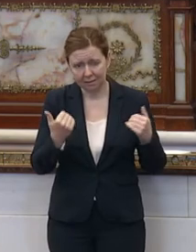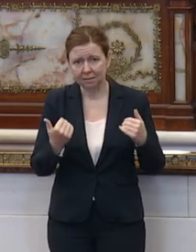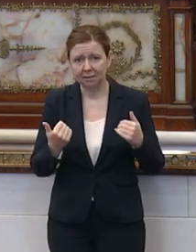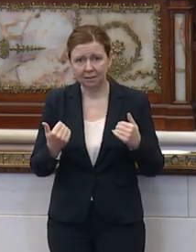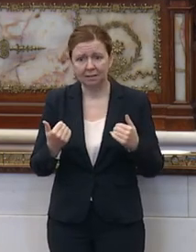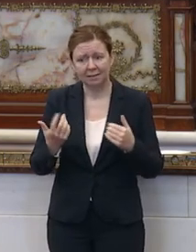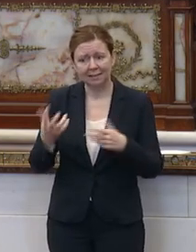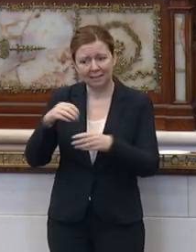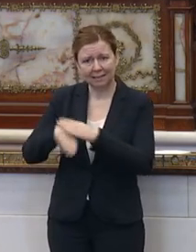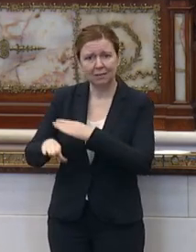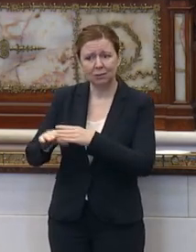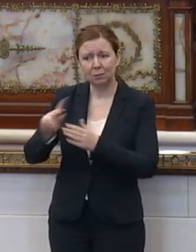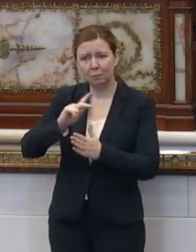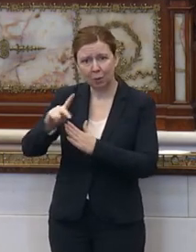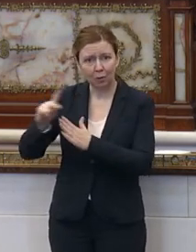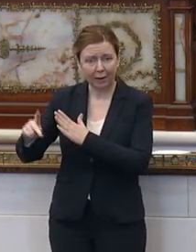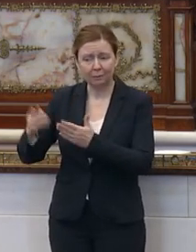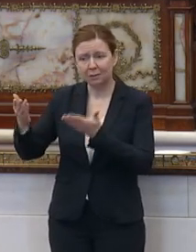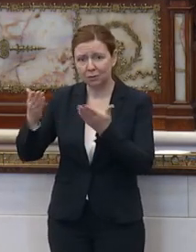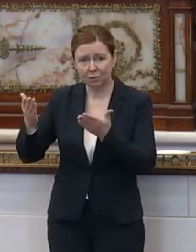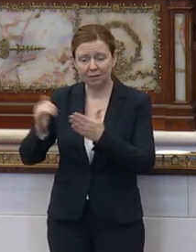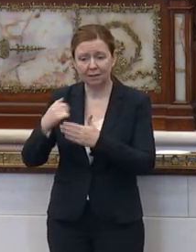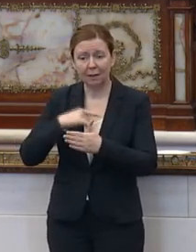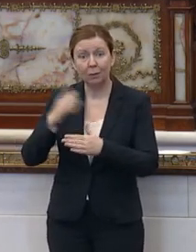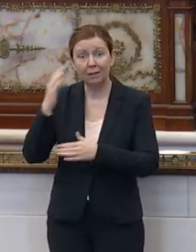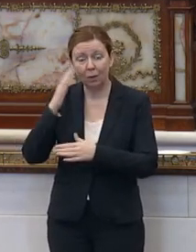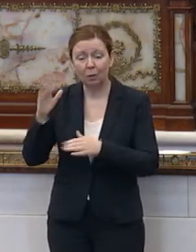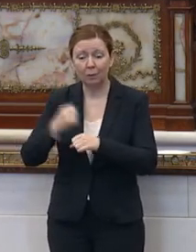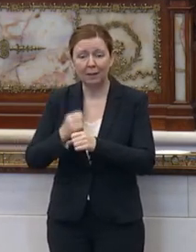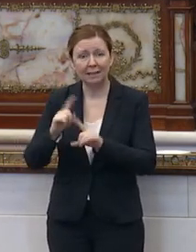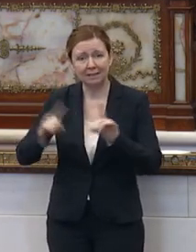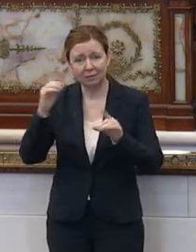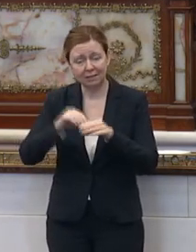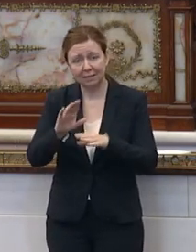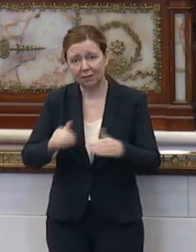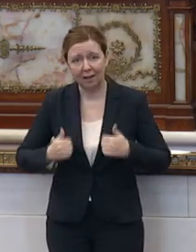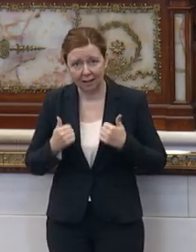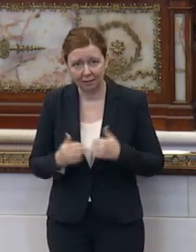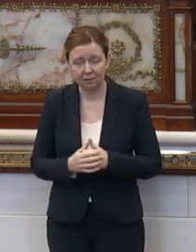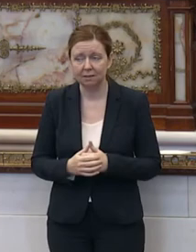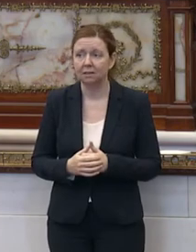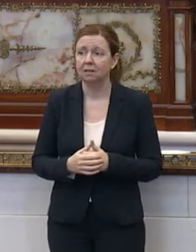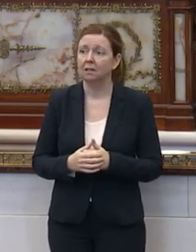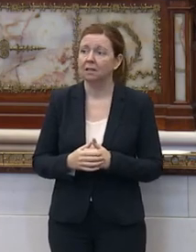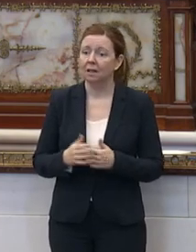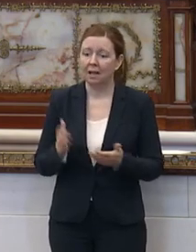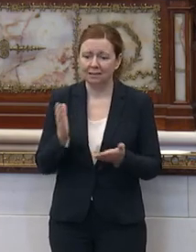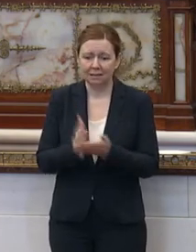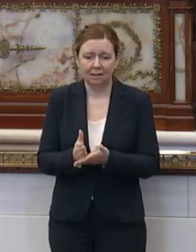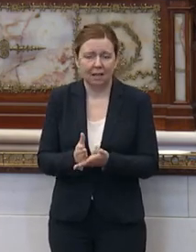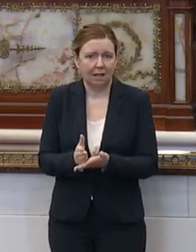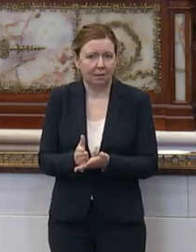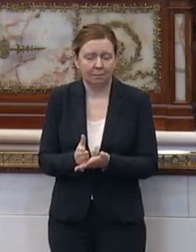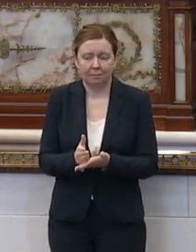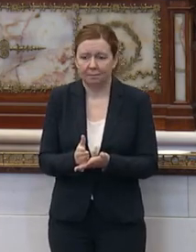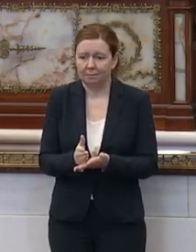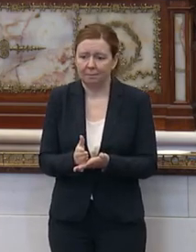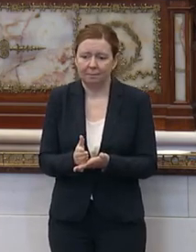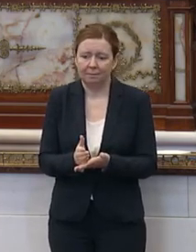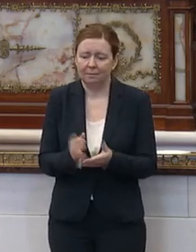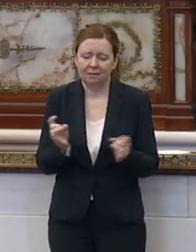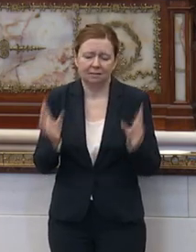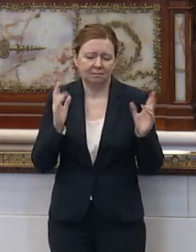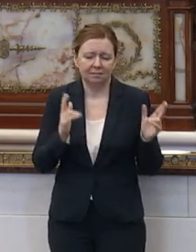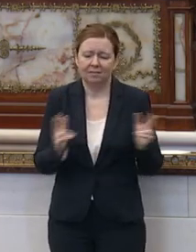and into the programs and services that we know will make a difference in their lives, and cut and into this